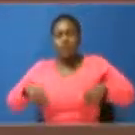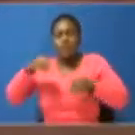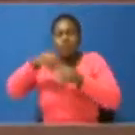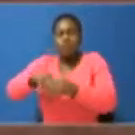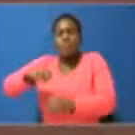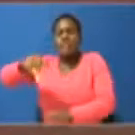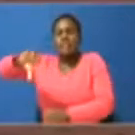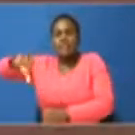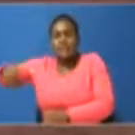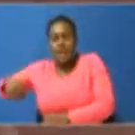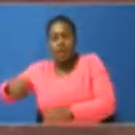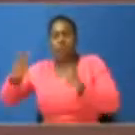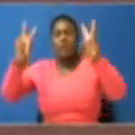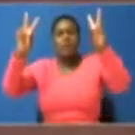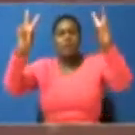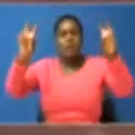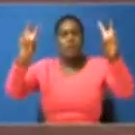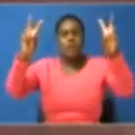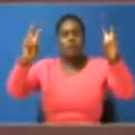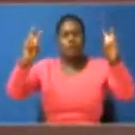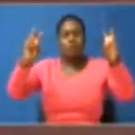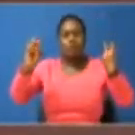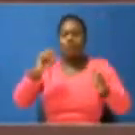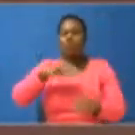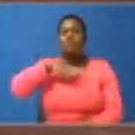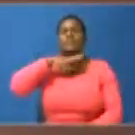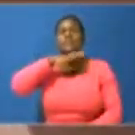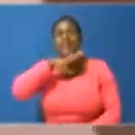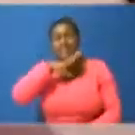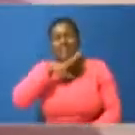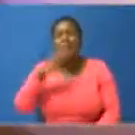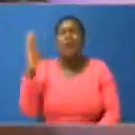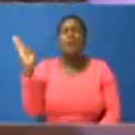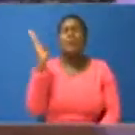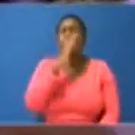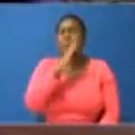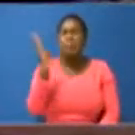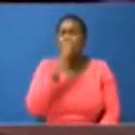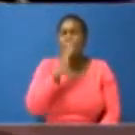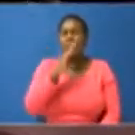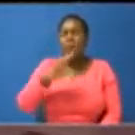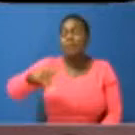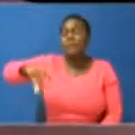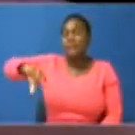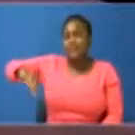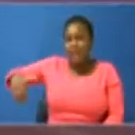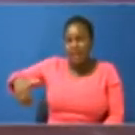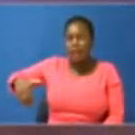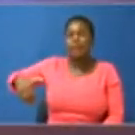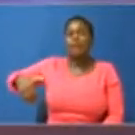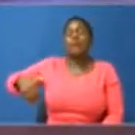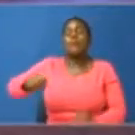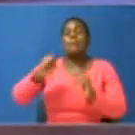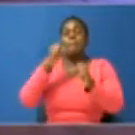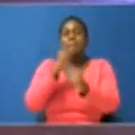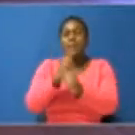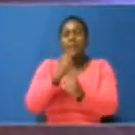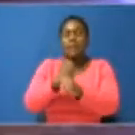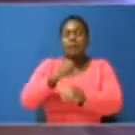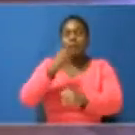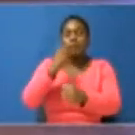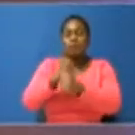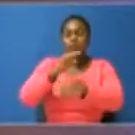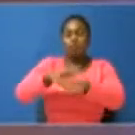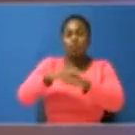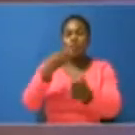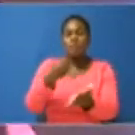city from the issues around garbage the stinking issues of garbage in the city and the prospects of making good money